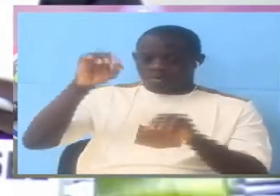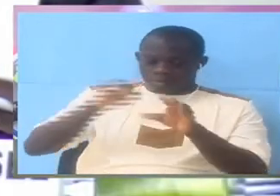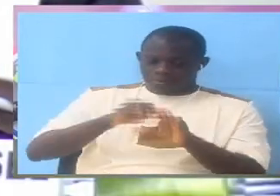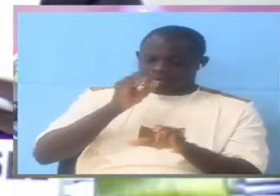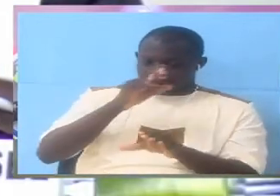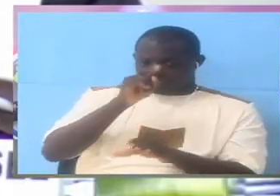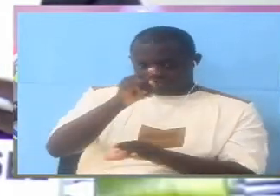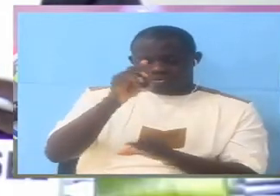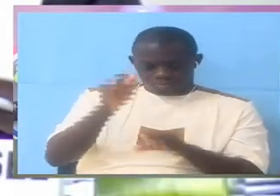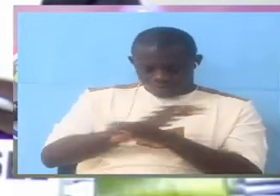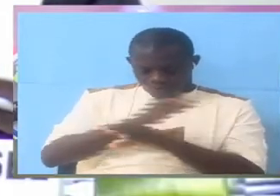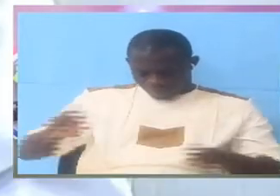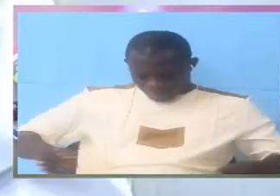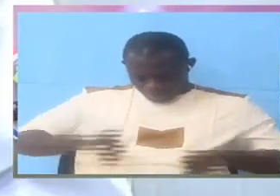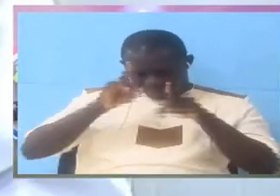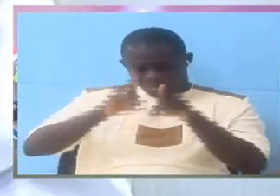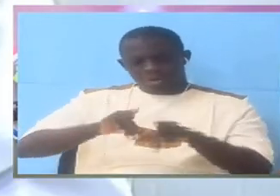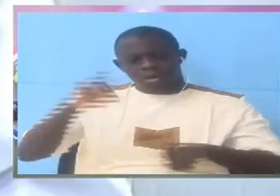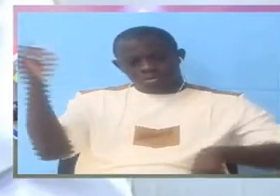beating them?